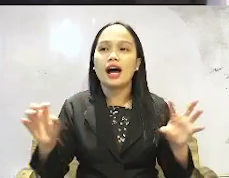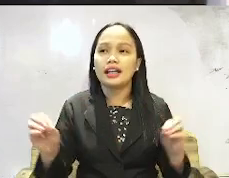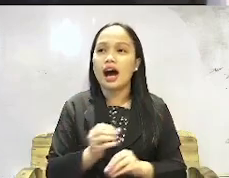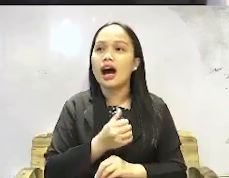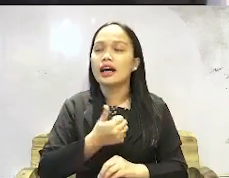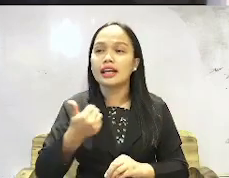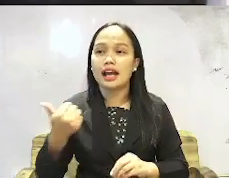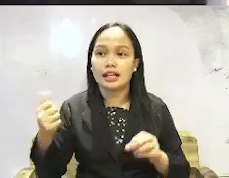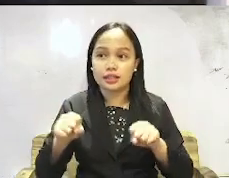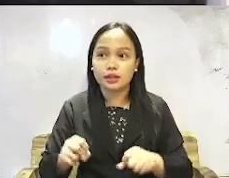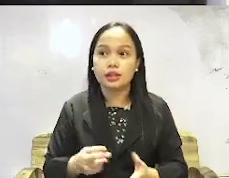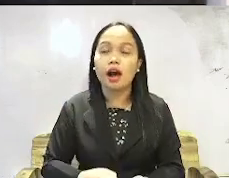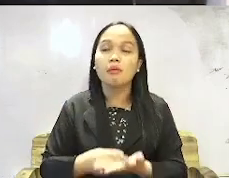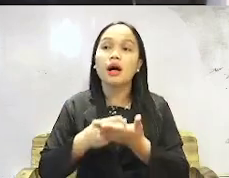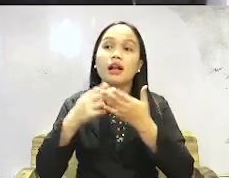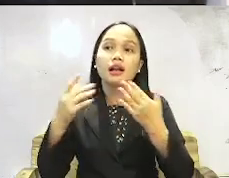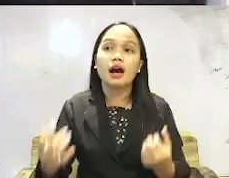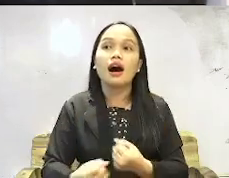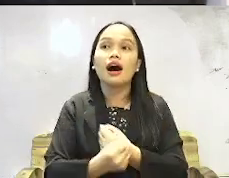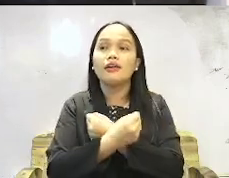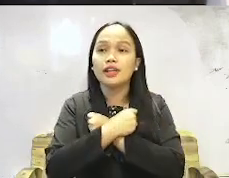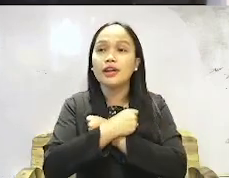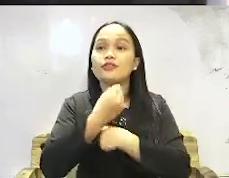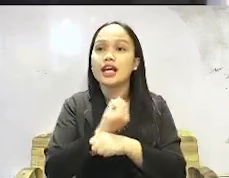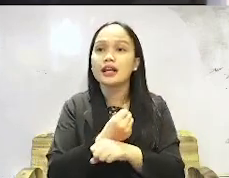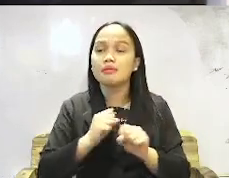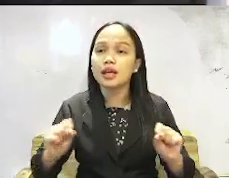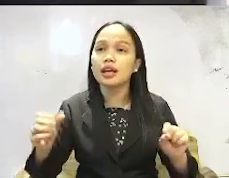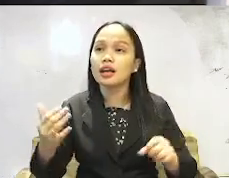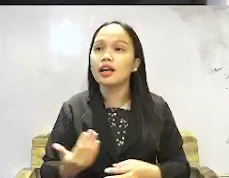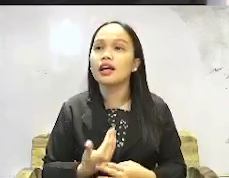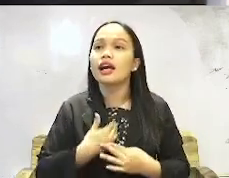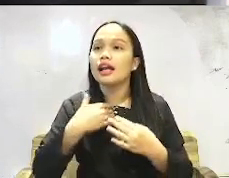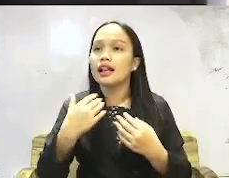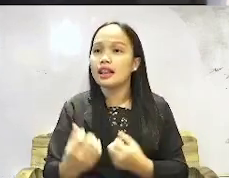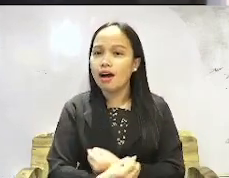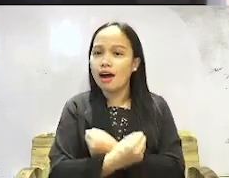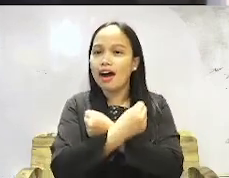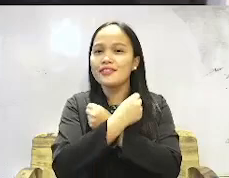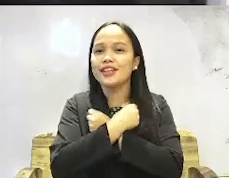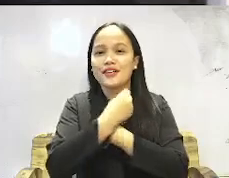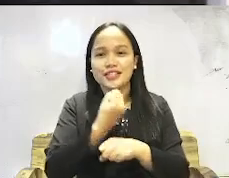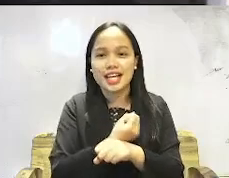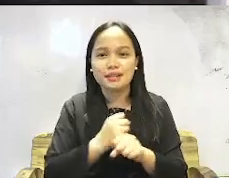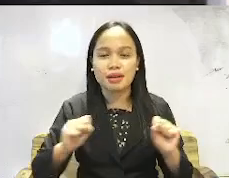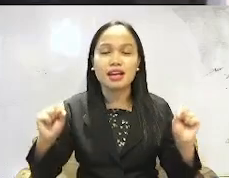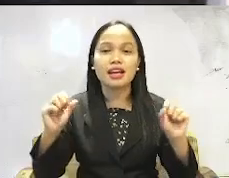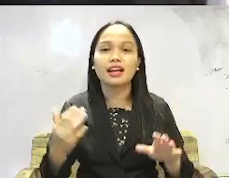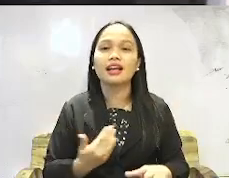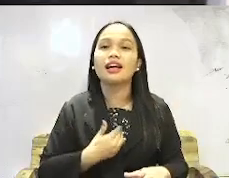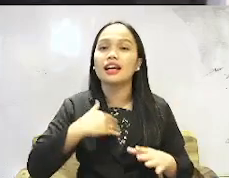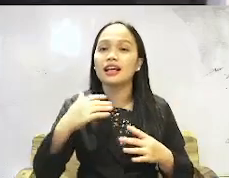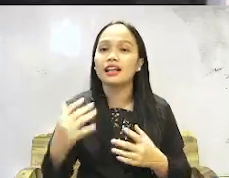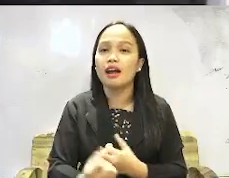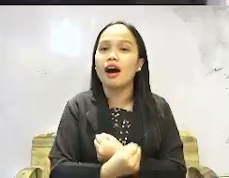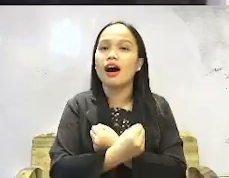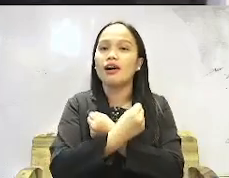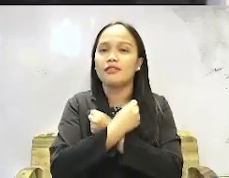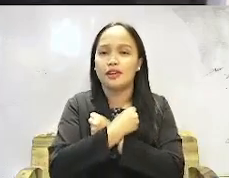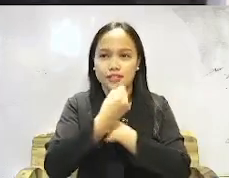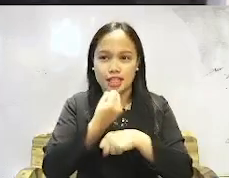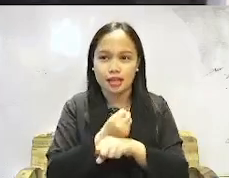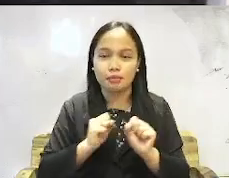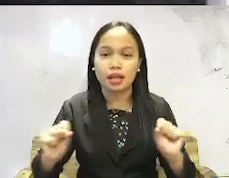When nothing else could help, love lifted me. Love lifted me,